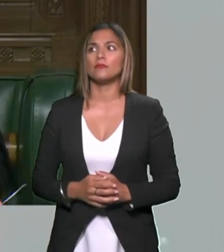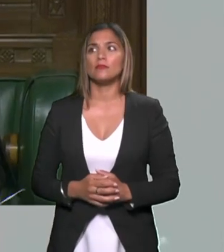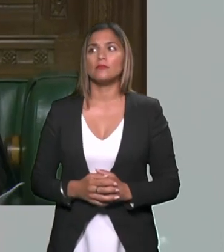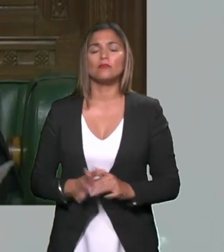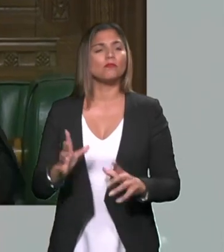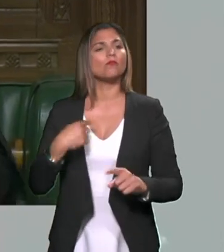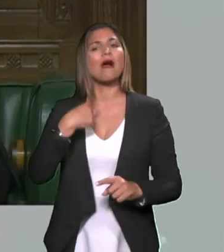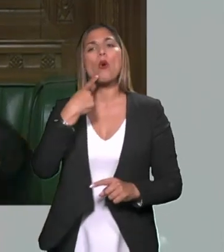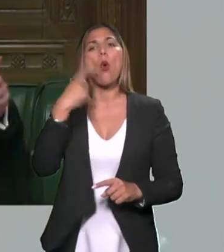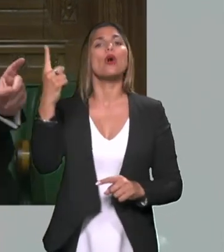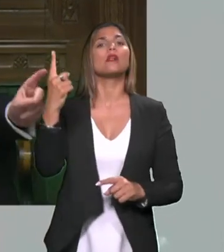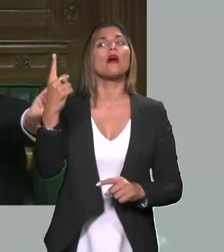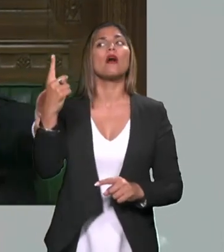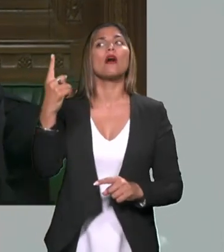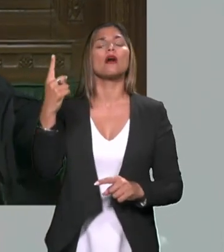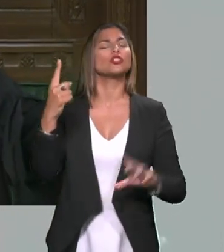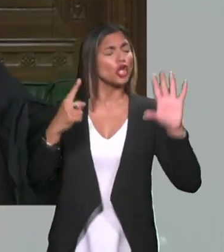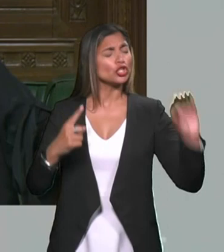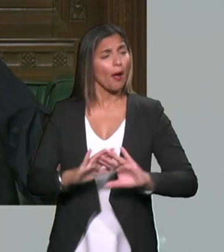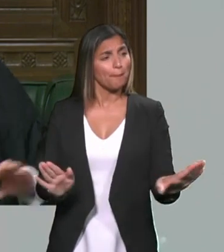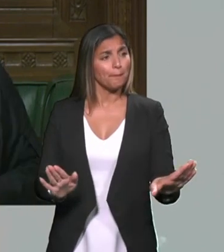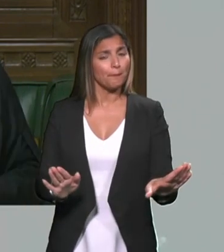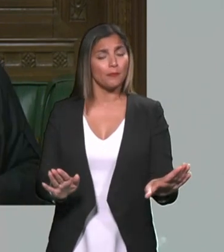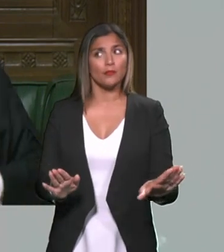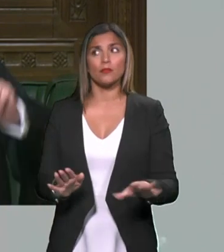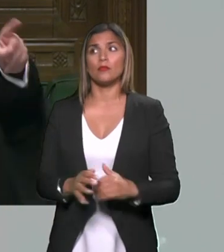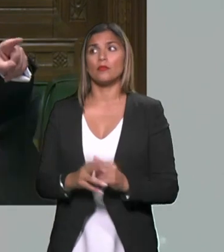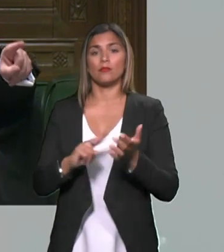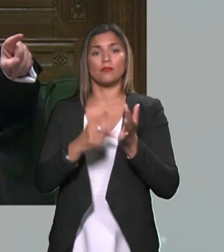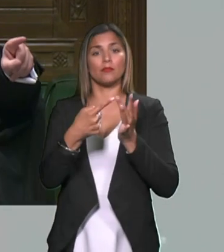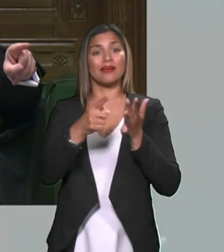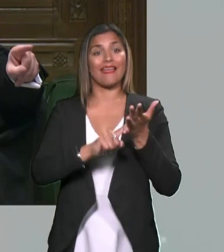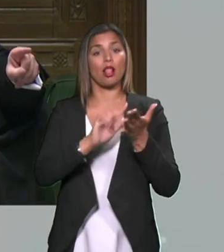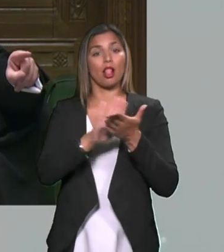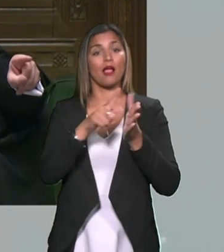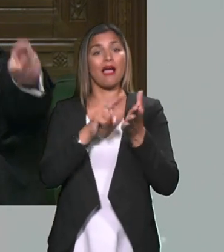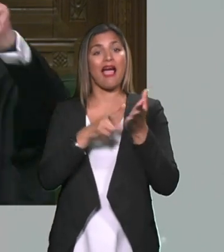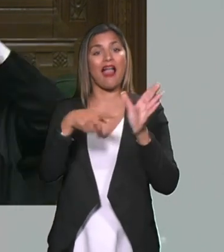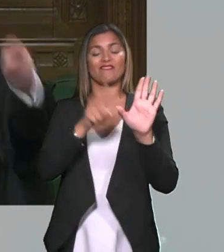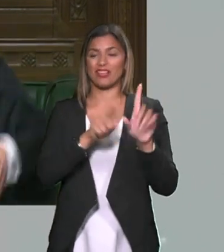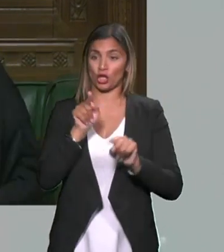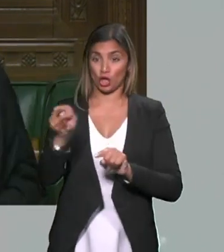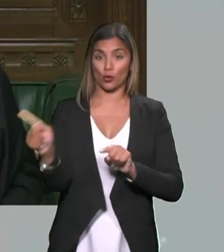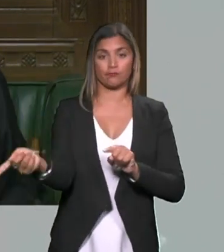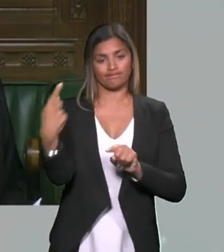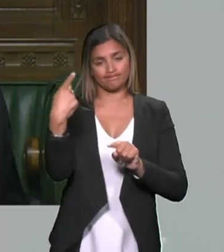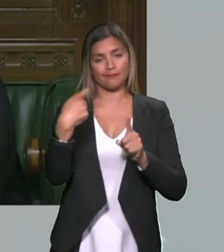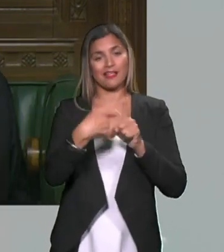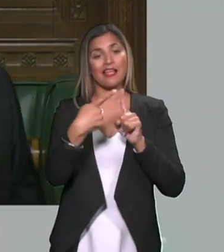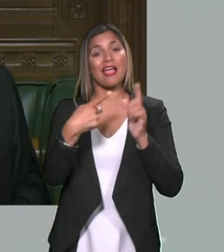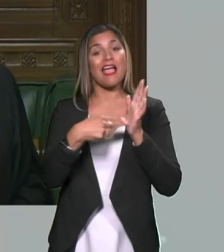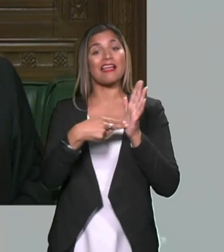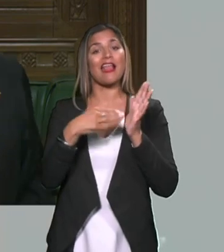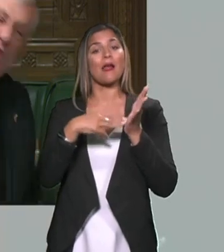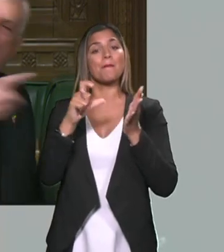Neil Hanvey. I order. Shut up. Shh. Neil Hanvey, I am now naming you and Kenny McCaskill to leave